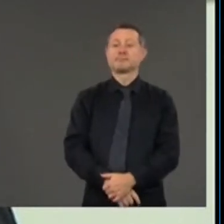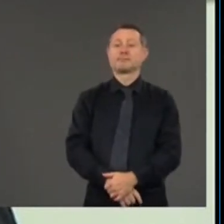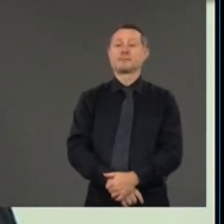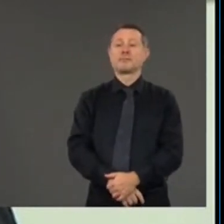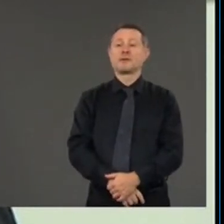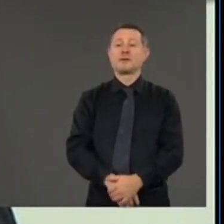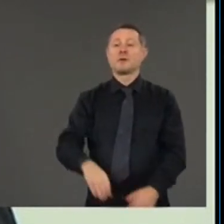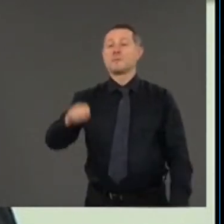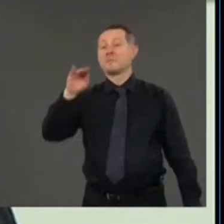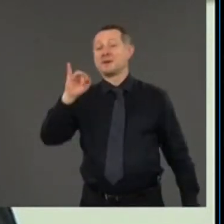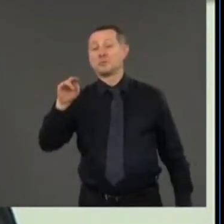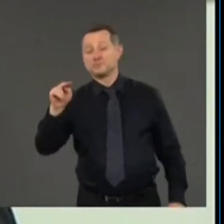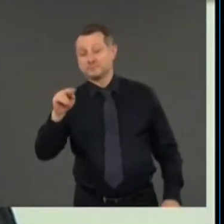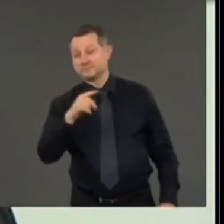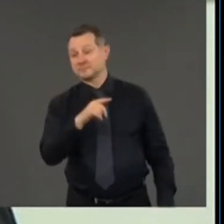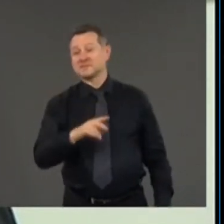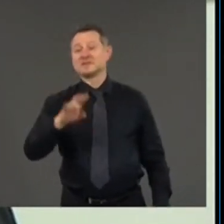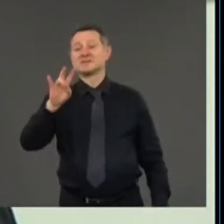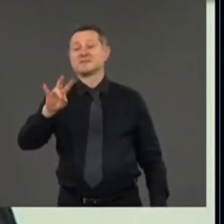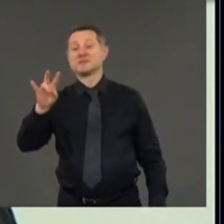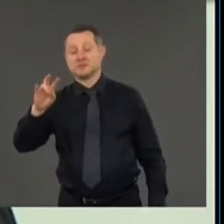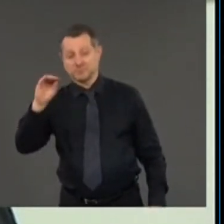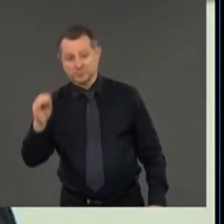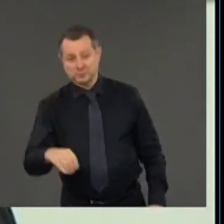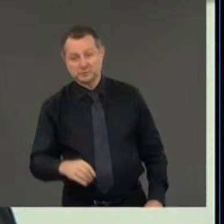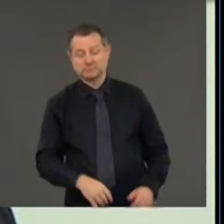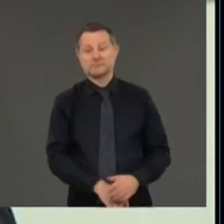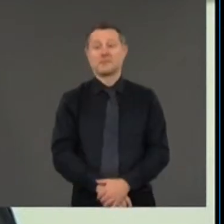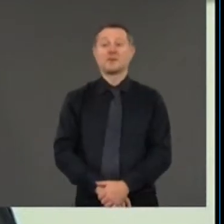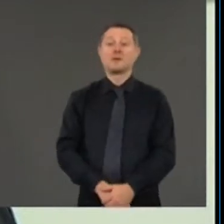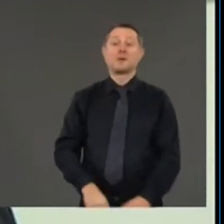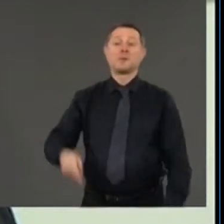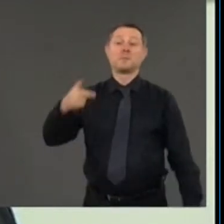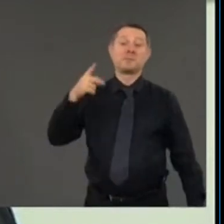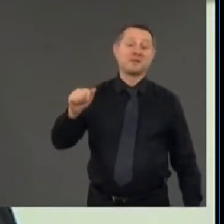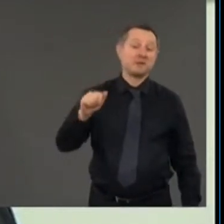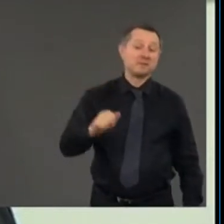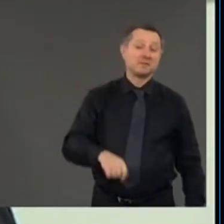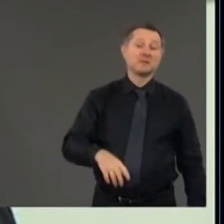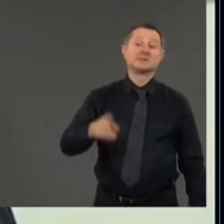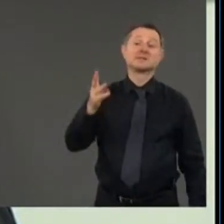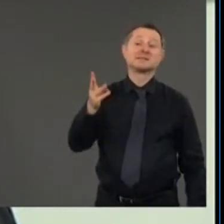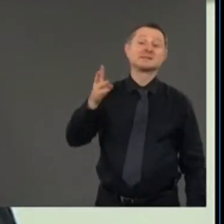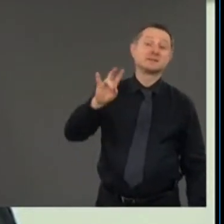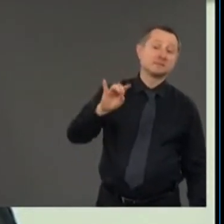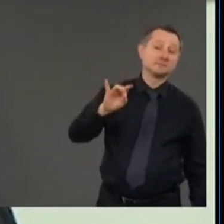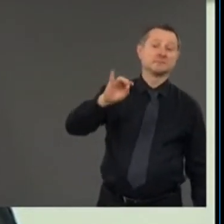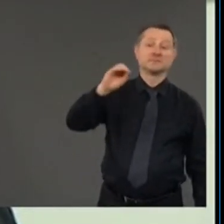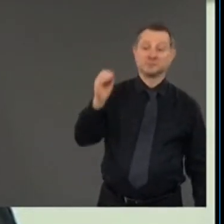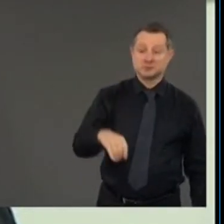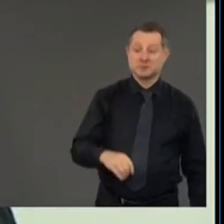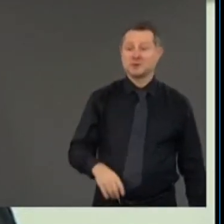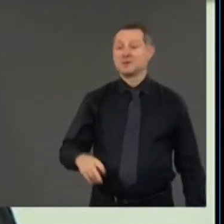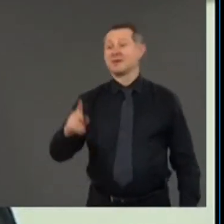Minnesota, 77%. Pennsylvania, 68%.